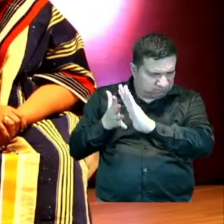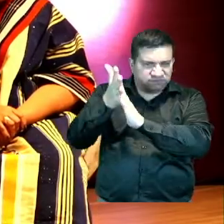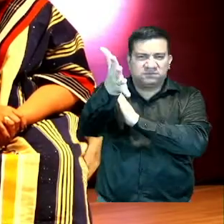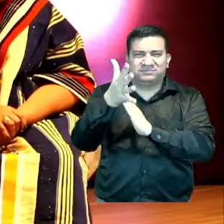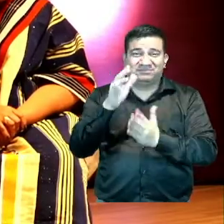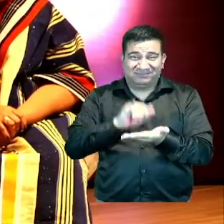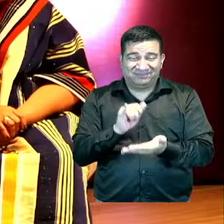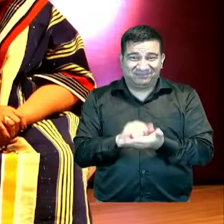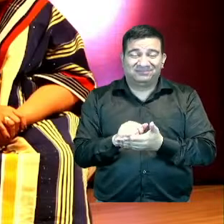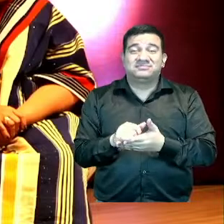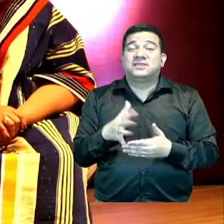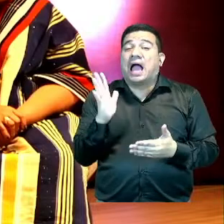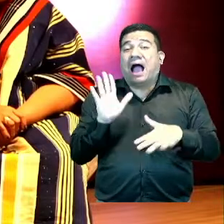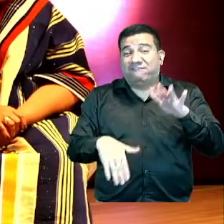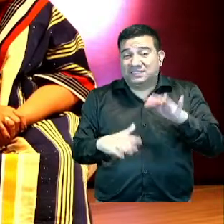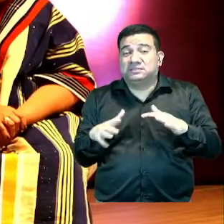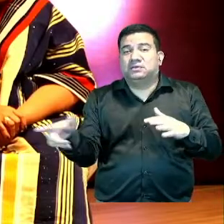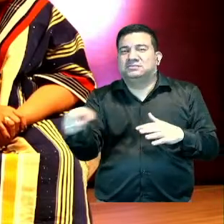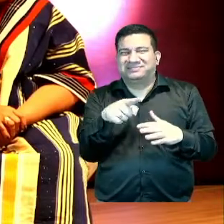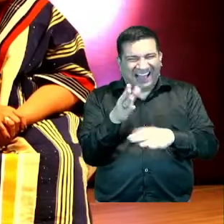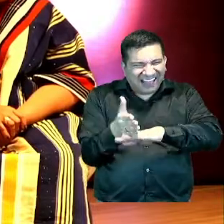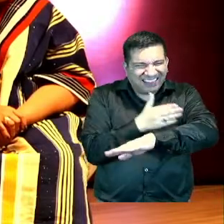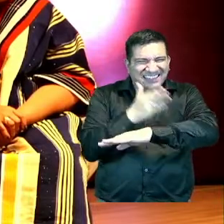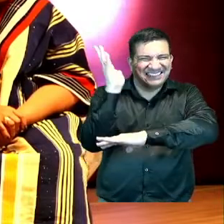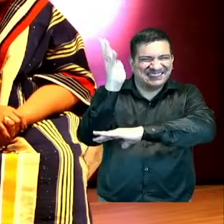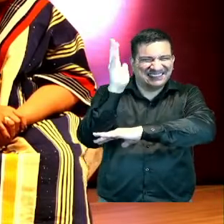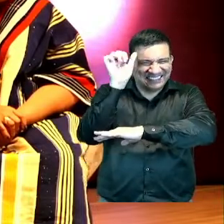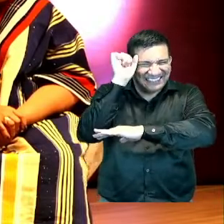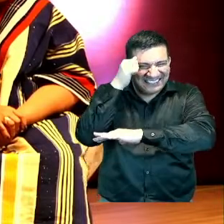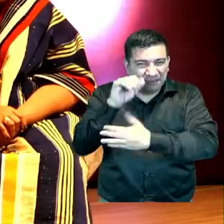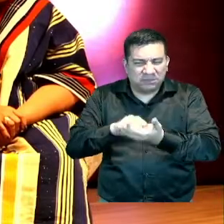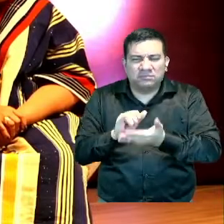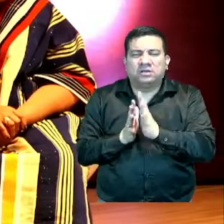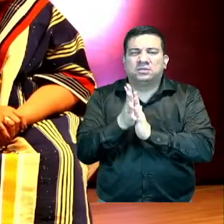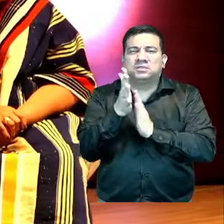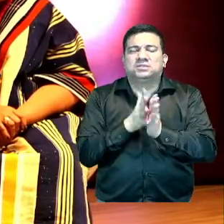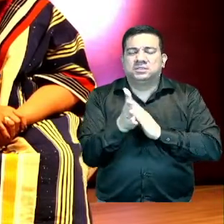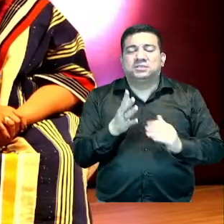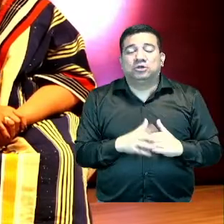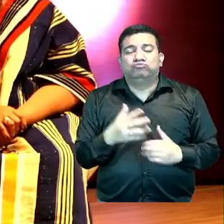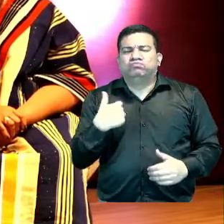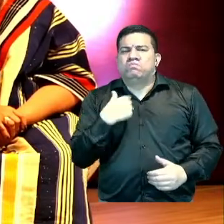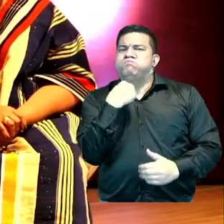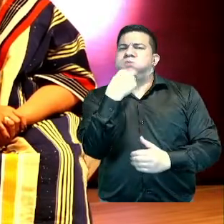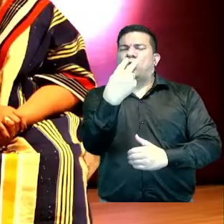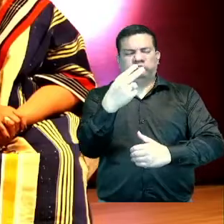And like I said in my speech, sometimes raising your voice takes a toll.